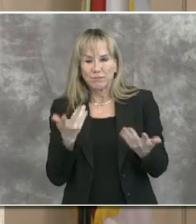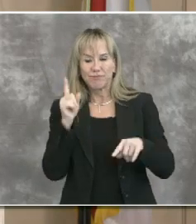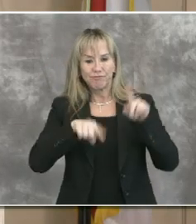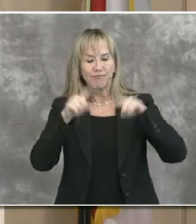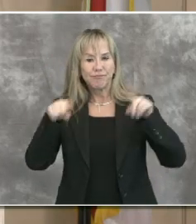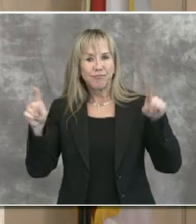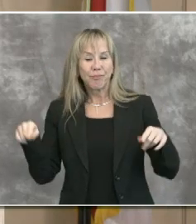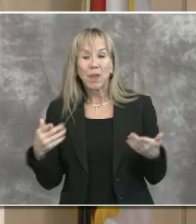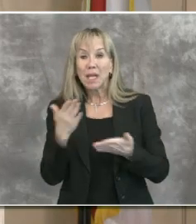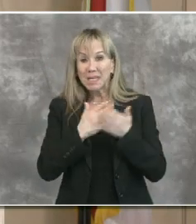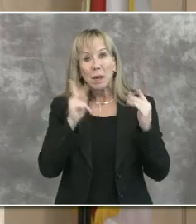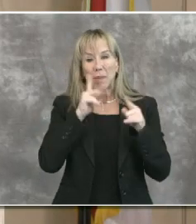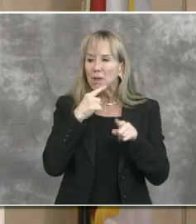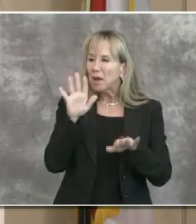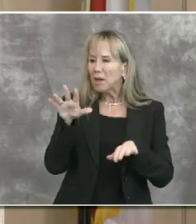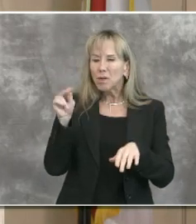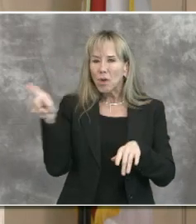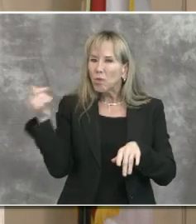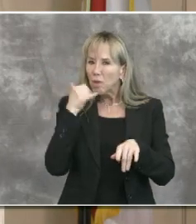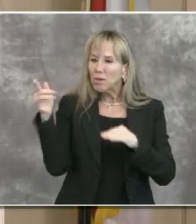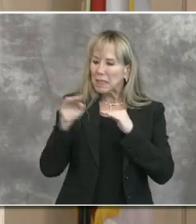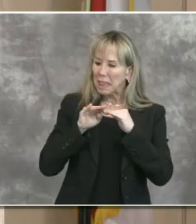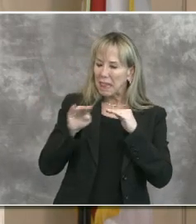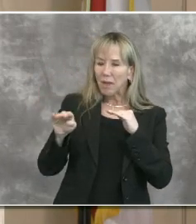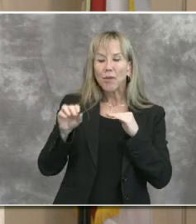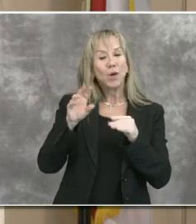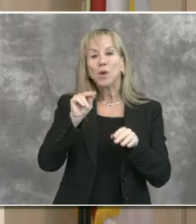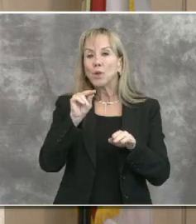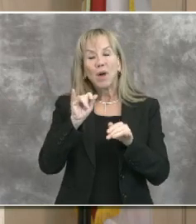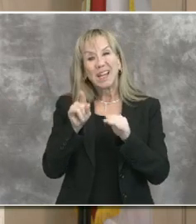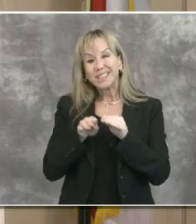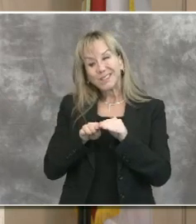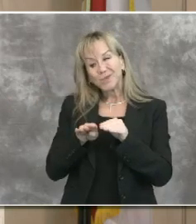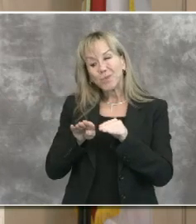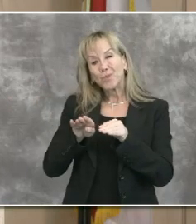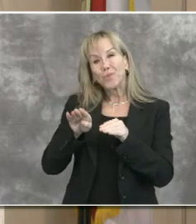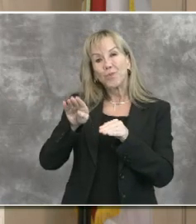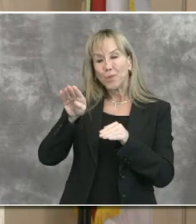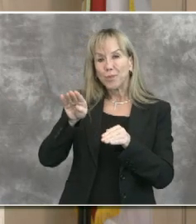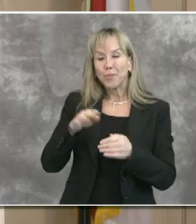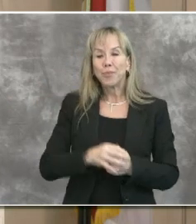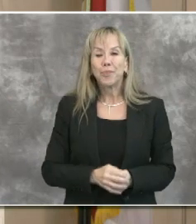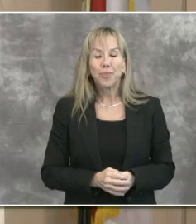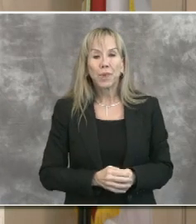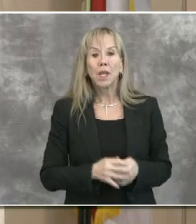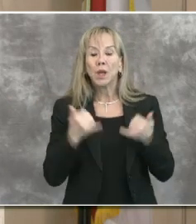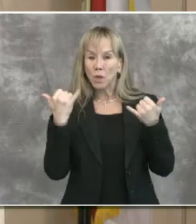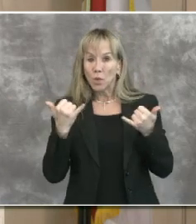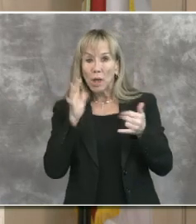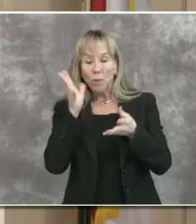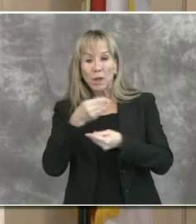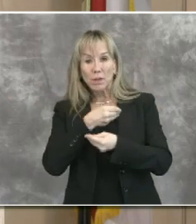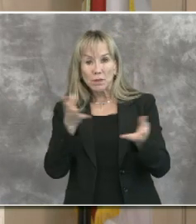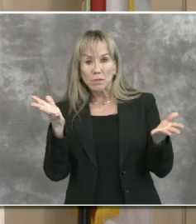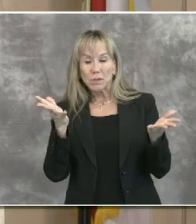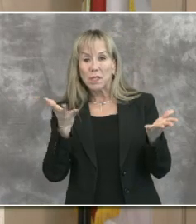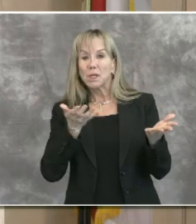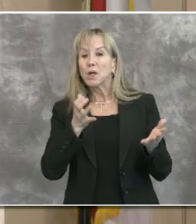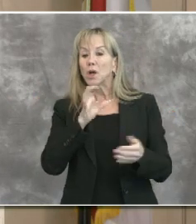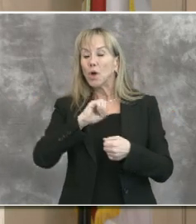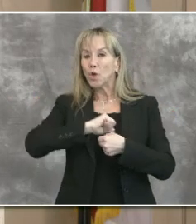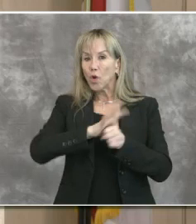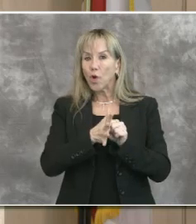some might say it's level, but it's not moving in the right direction, which is upwards. Now, today we will be releasing our